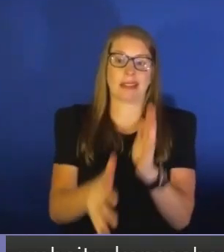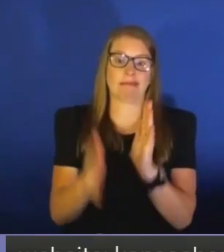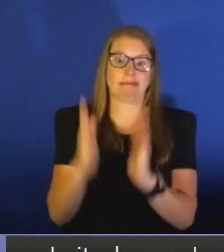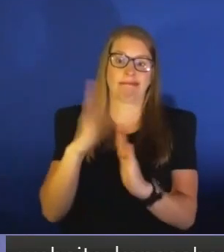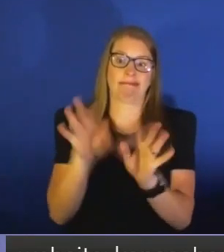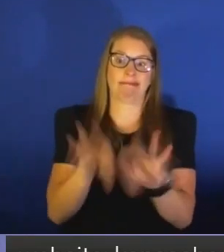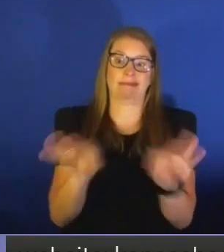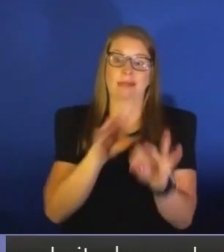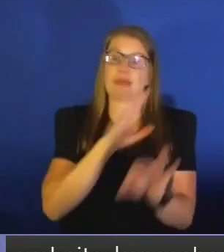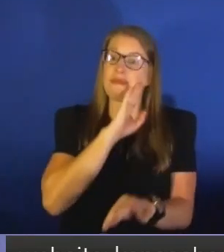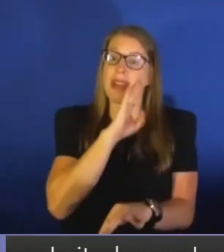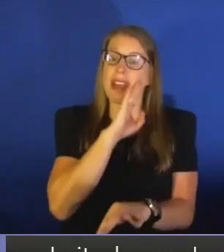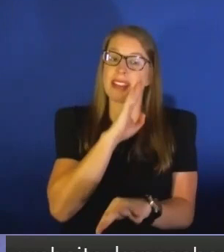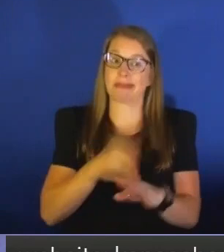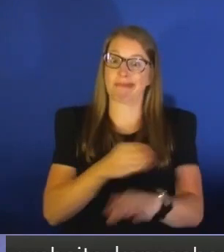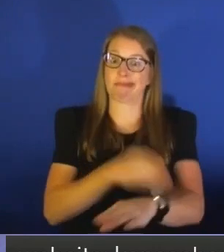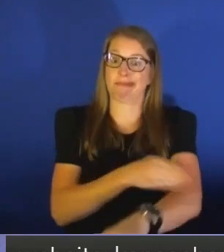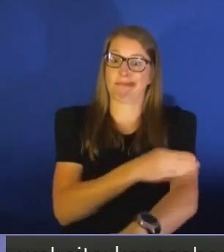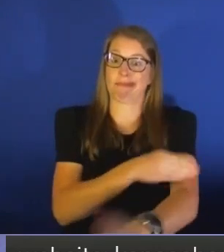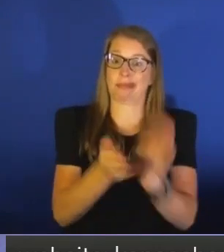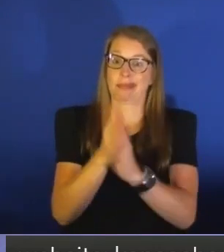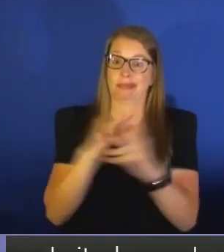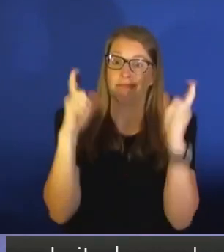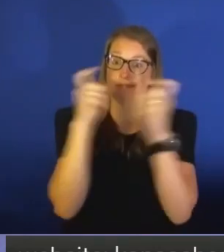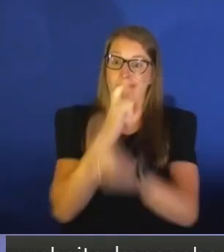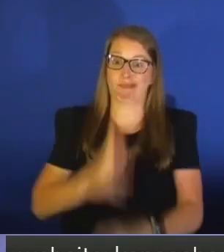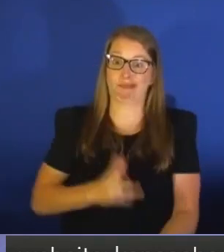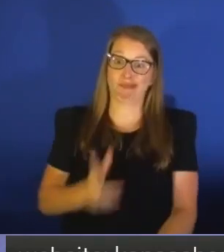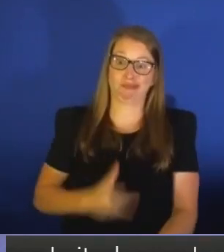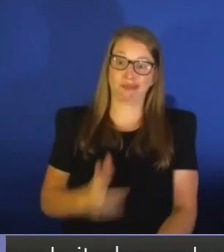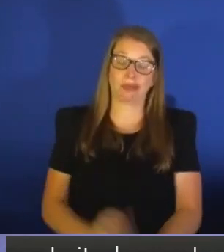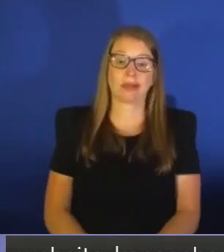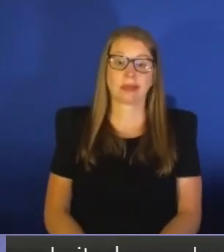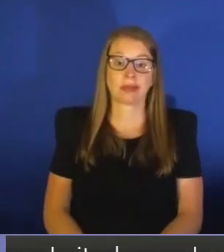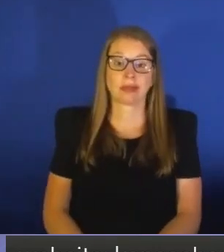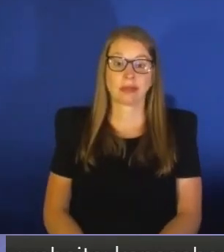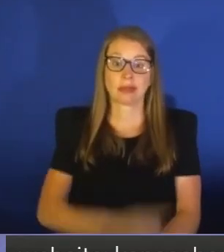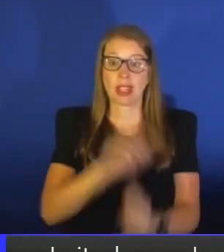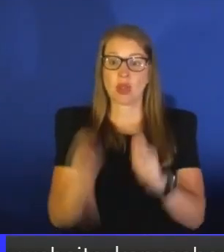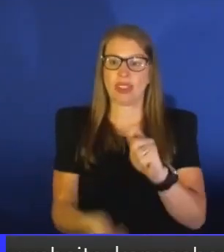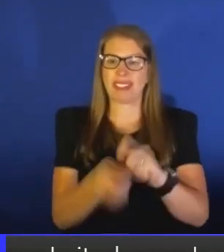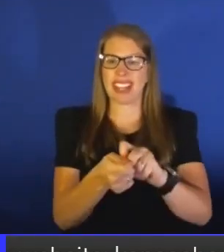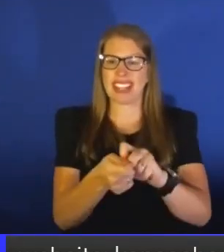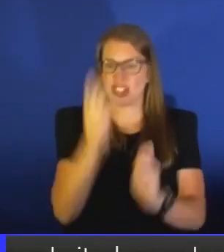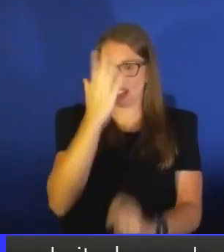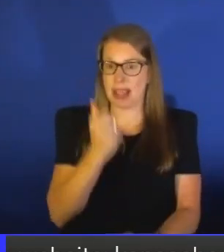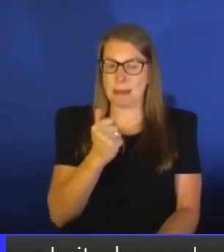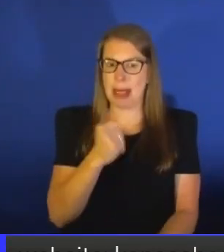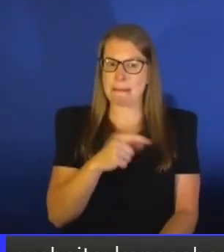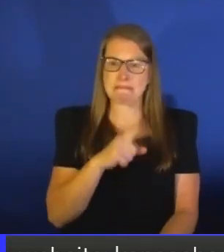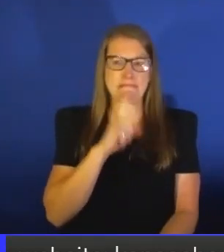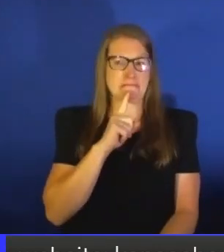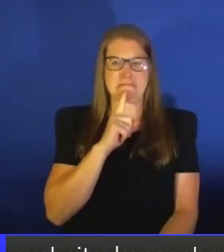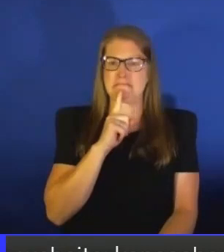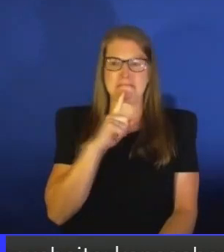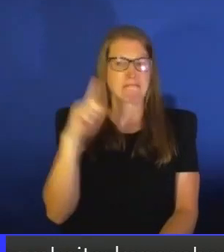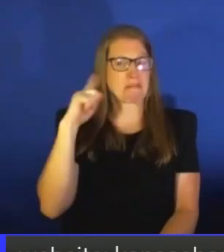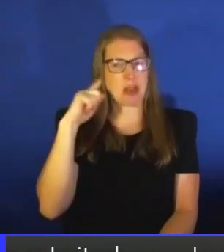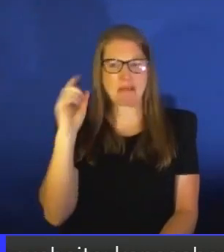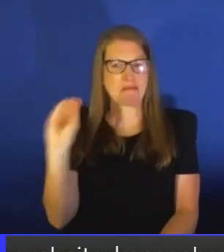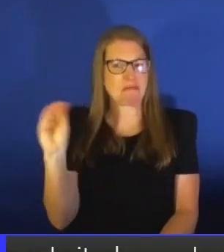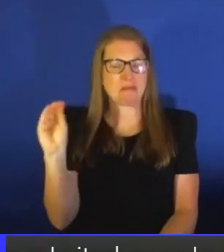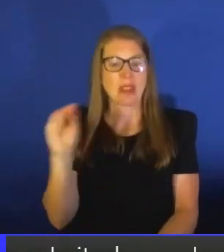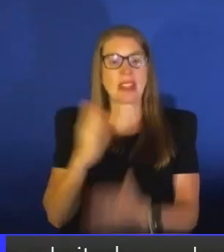Oh, they've gotten pretty complex, sophisticated. Yeah. What is revenge sleep? That one I can't say I've really heard of. Now, some people will use